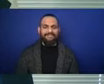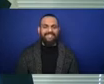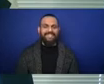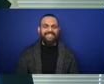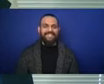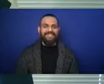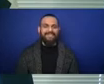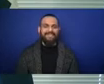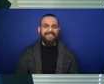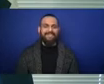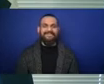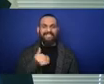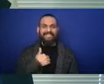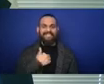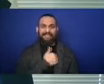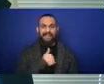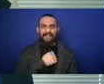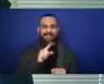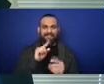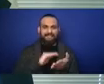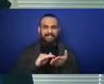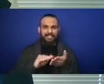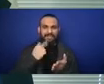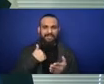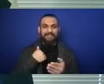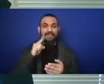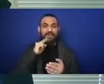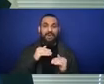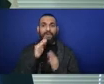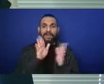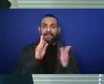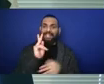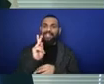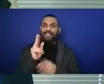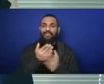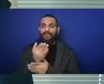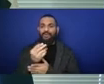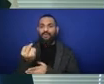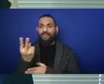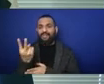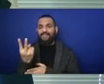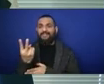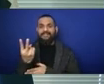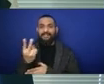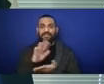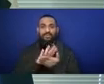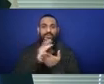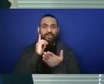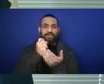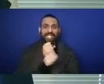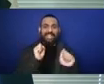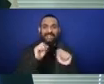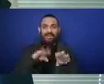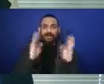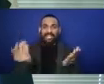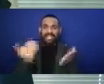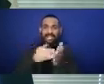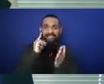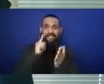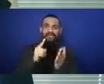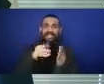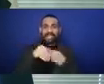Pardon me. Over $7 billion to get shots into arms, and over $48 billion to funding COVID-19 testing and